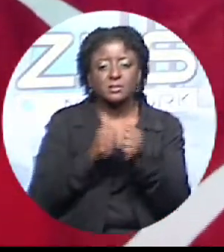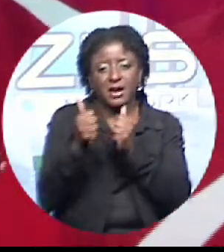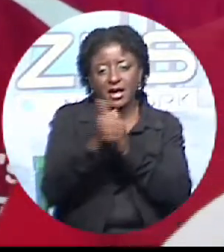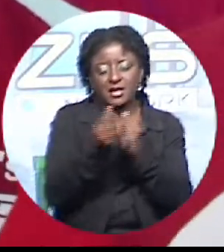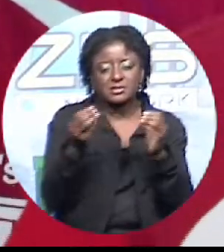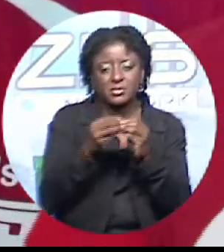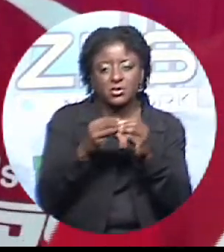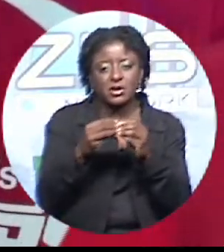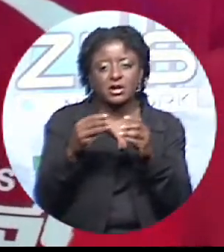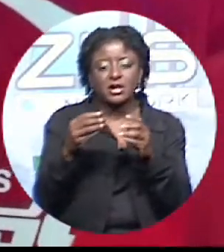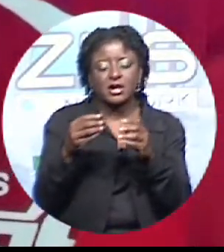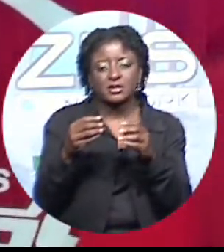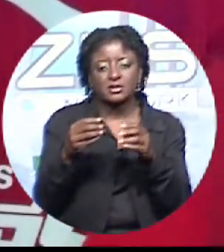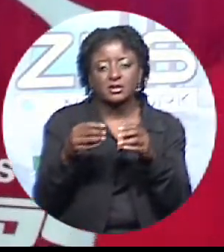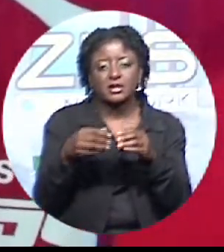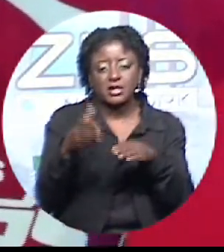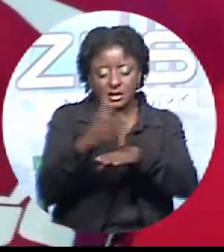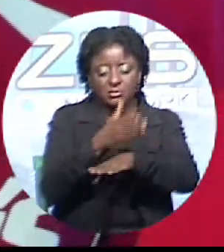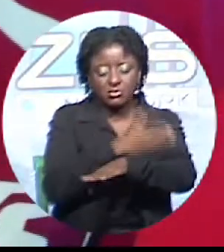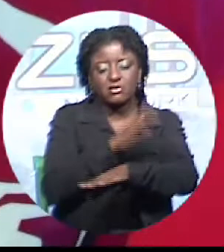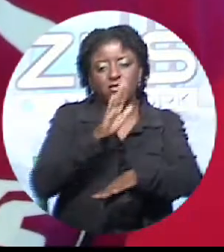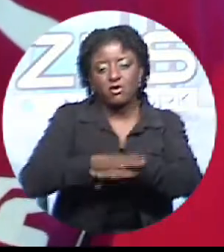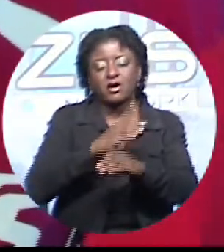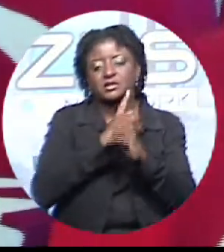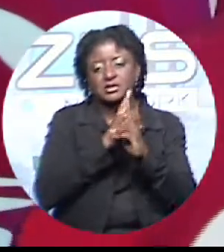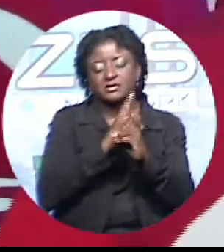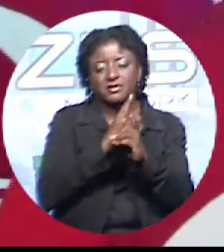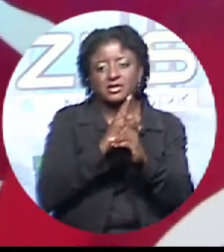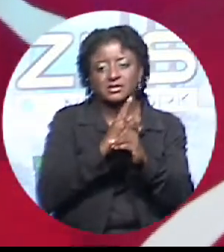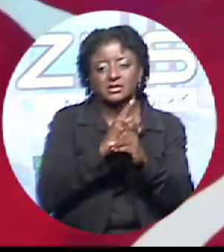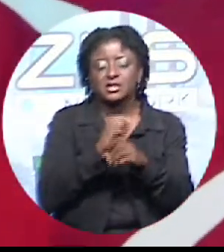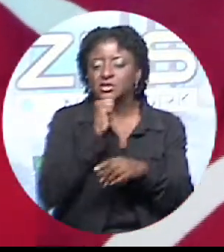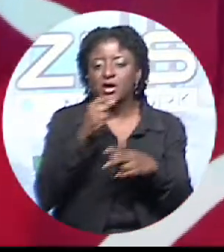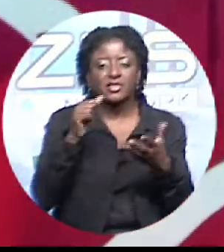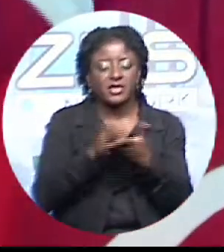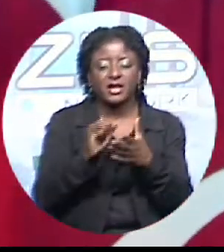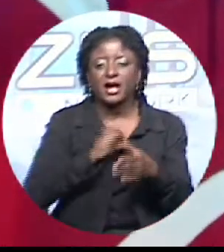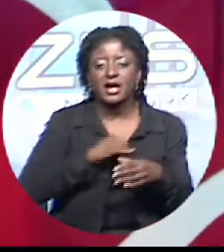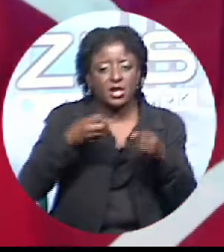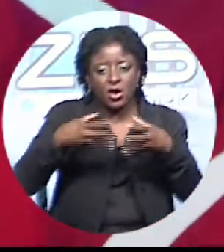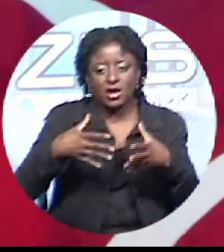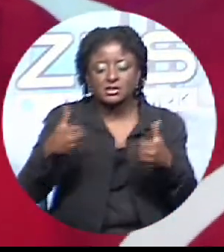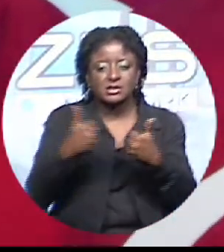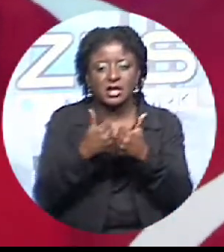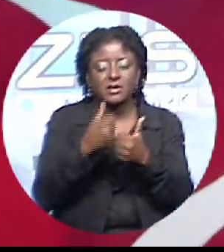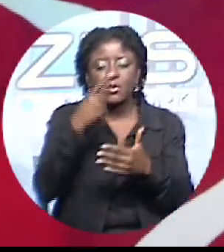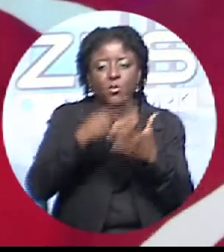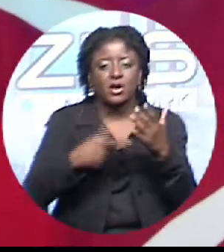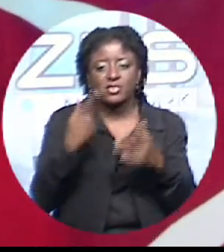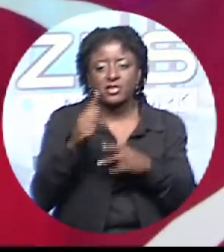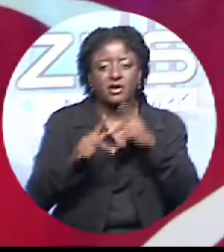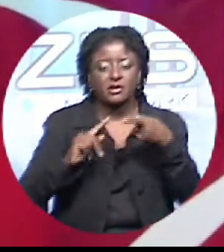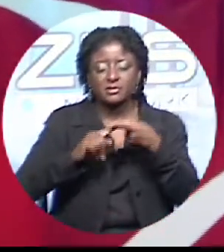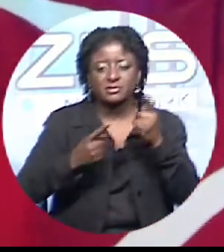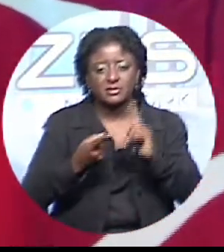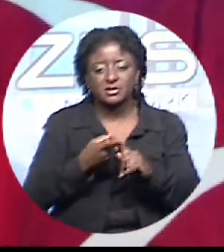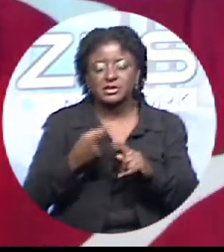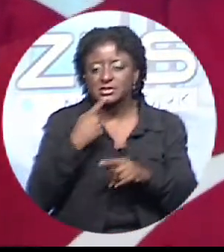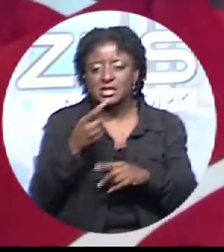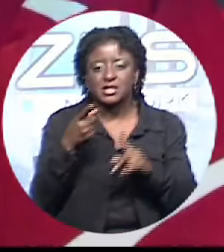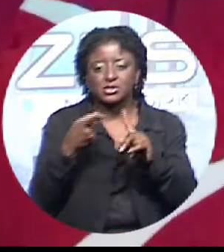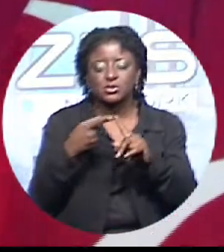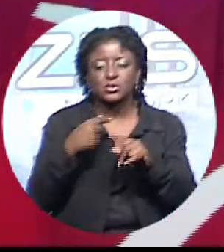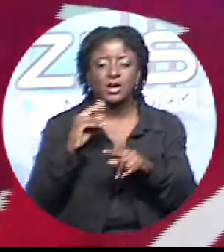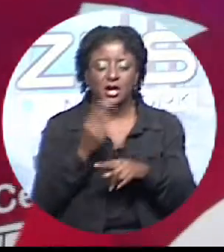defense. But it doesn't hurt me that the game, it's not that I lost the game. It's what the spectators are saying to us children.